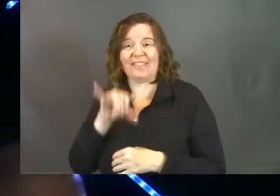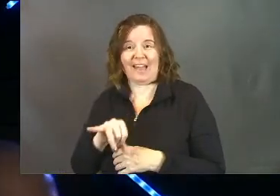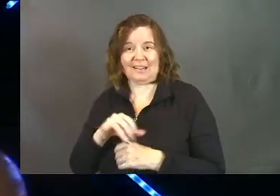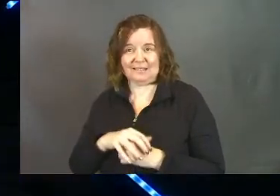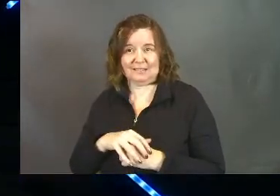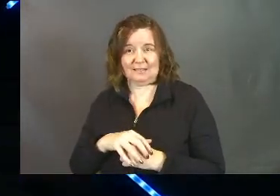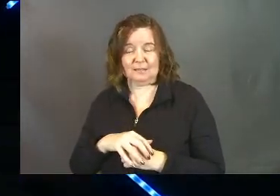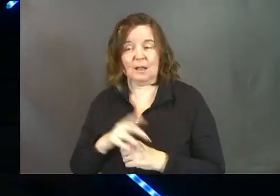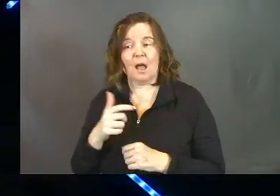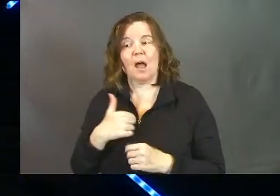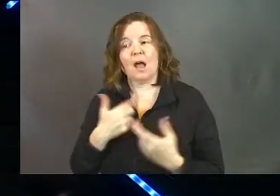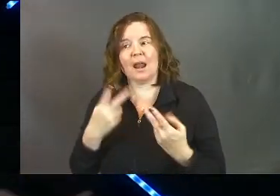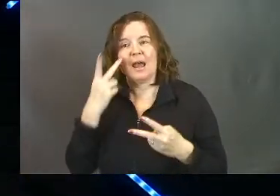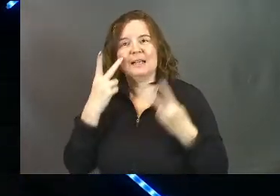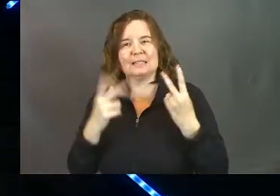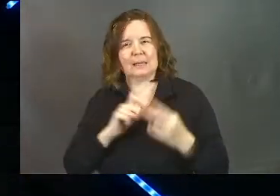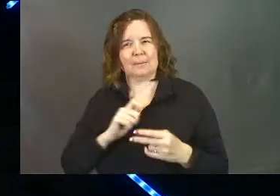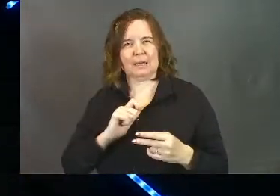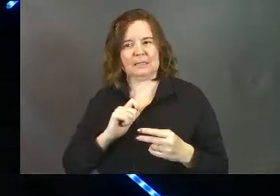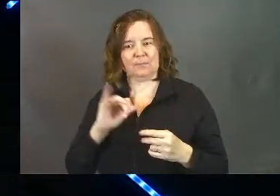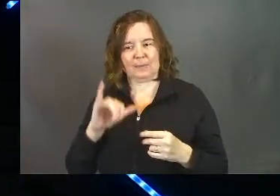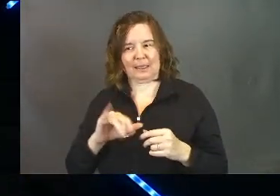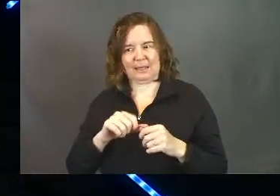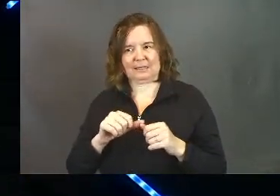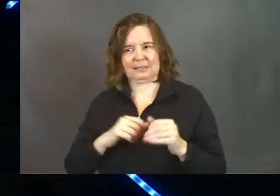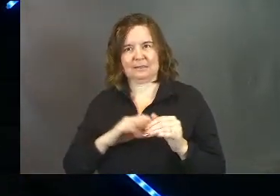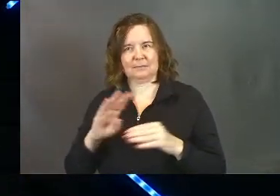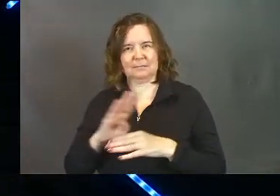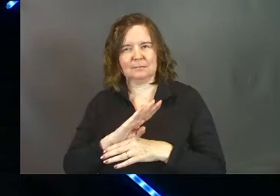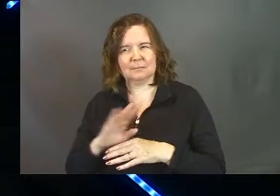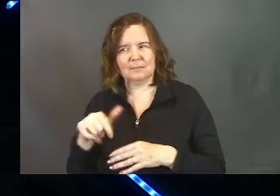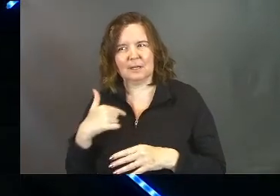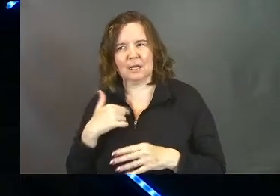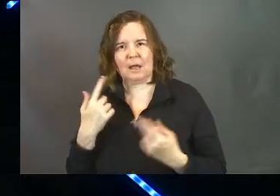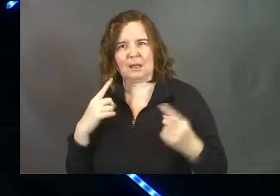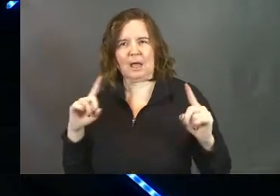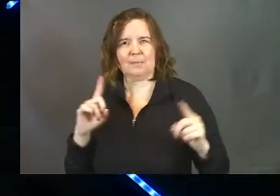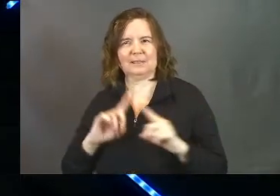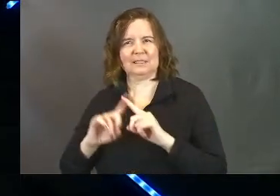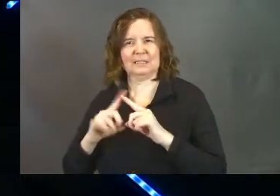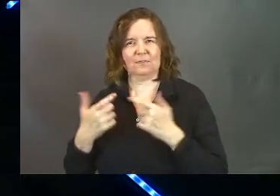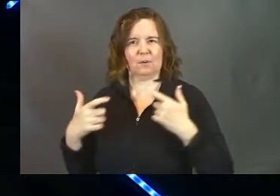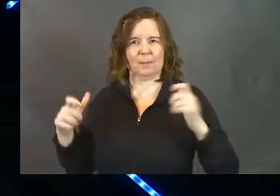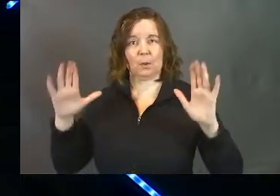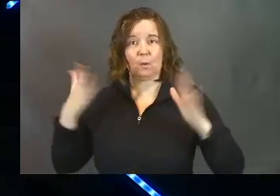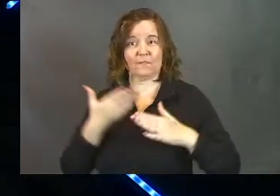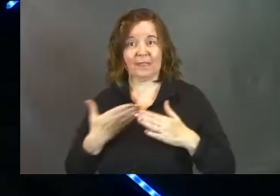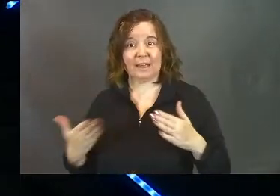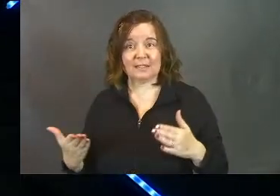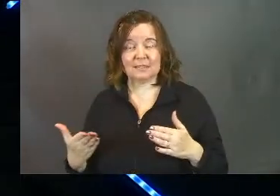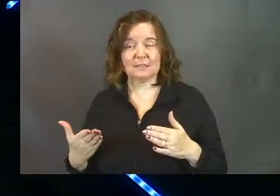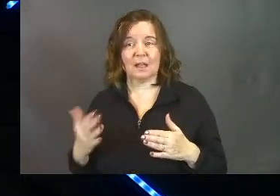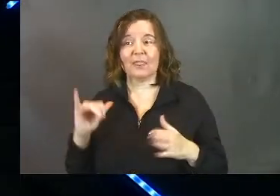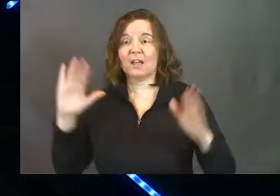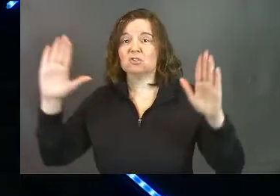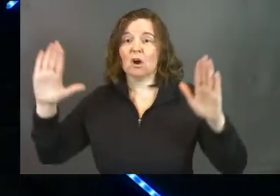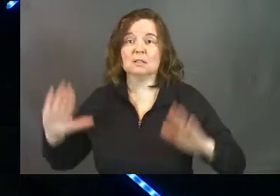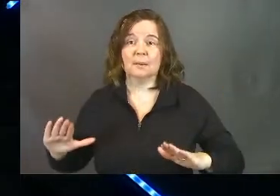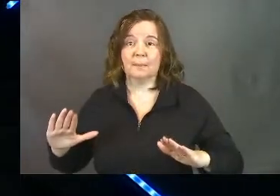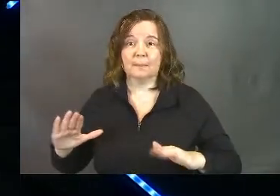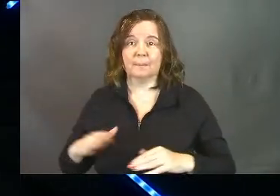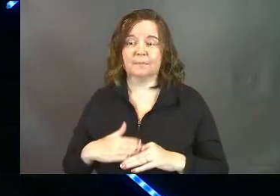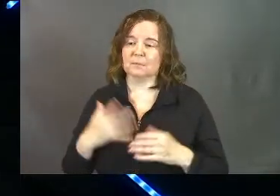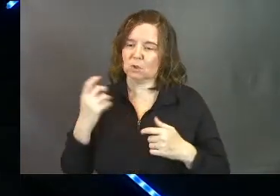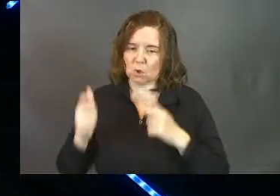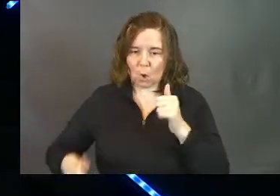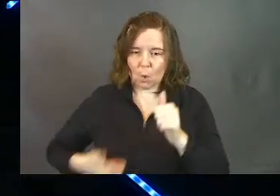that. And I see myself being in this industry. I see myself accomplishing all of these big, wonderful things. That's awesome.